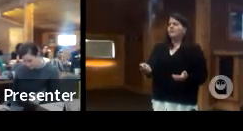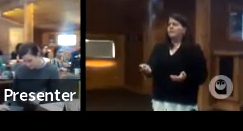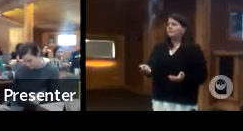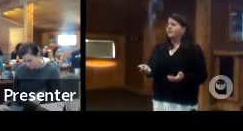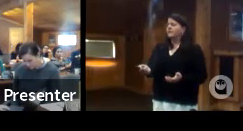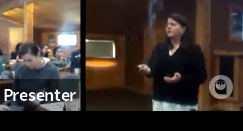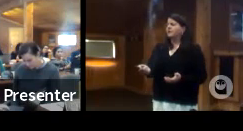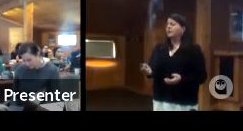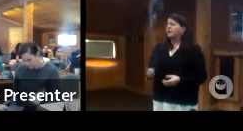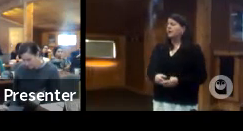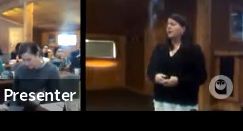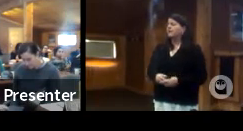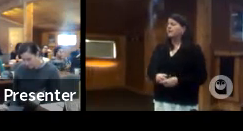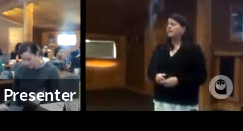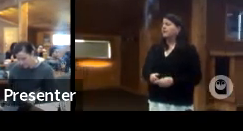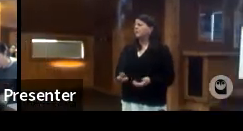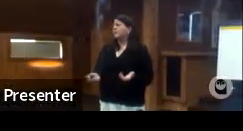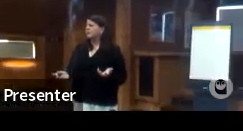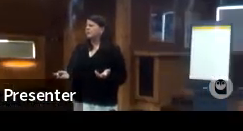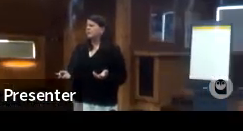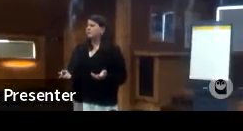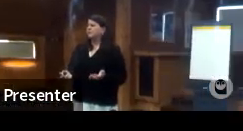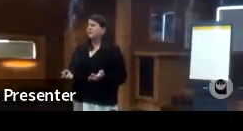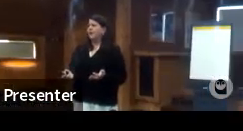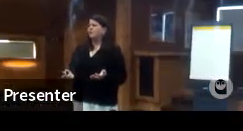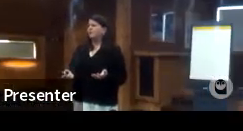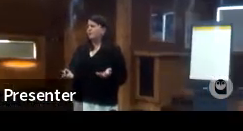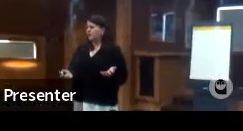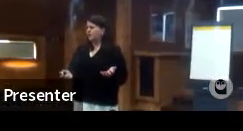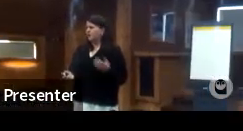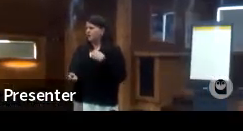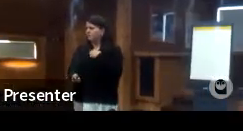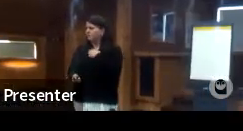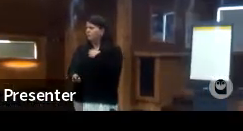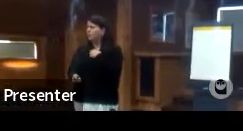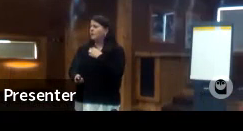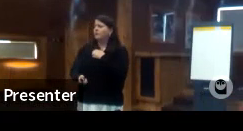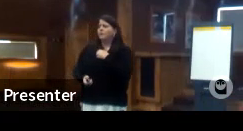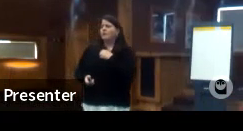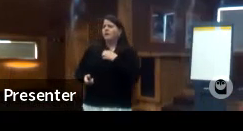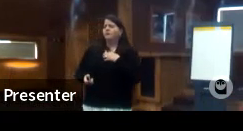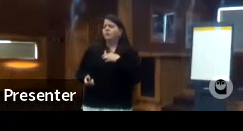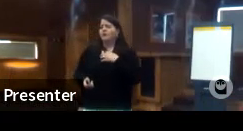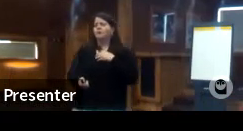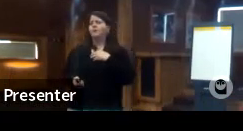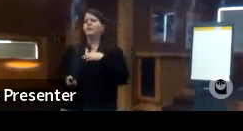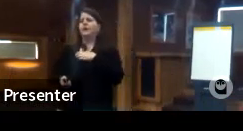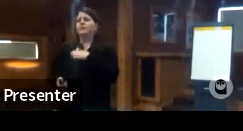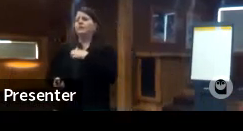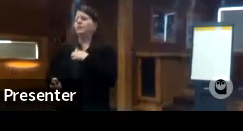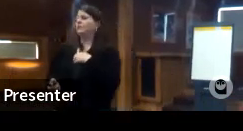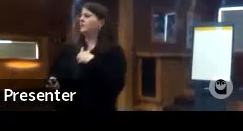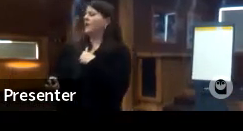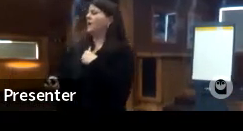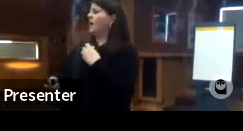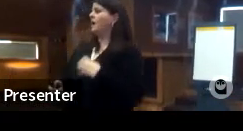so if I'm a defense attorney and I ask you and say, you know, so do you even have formal education for what you're doing?